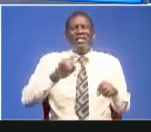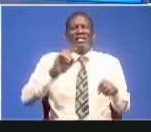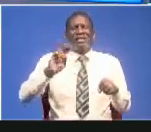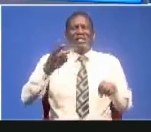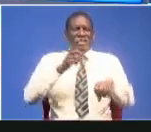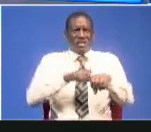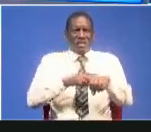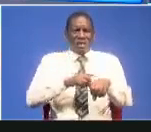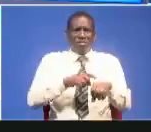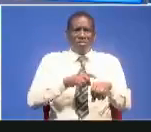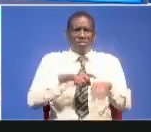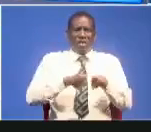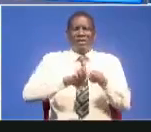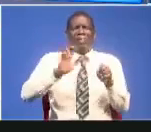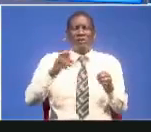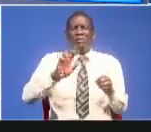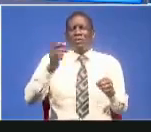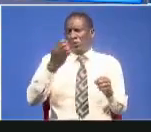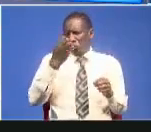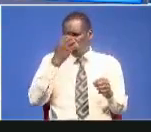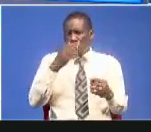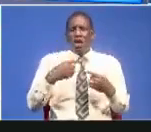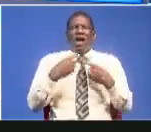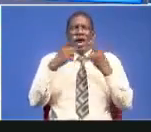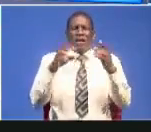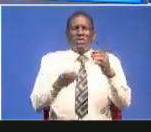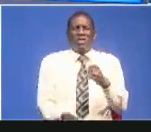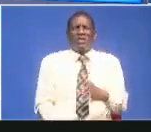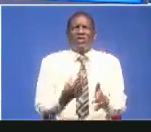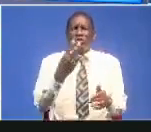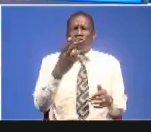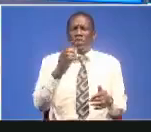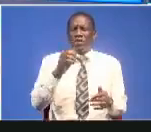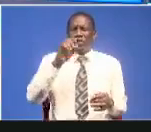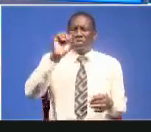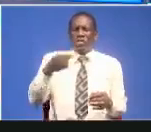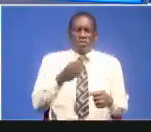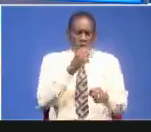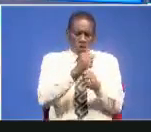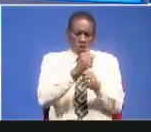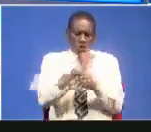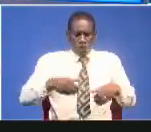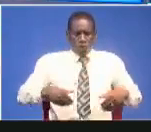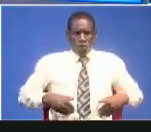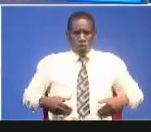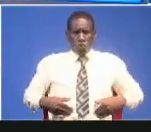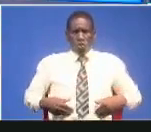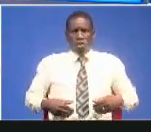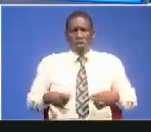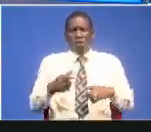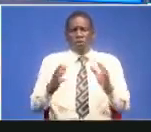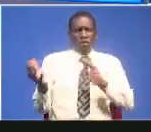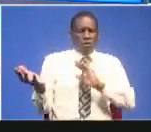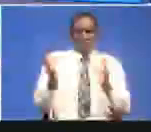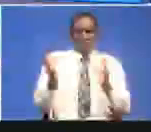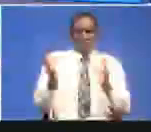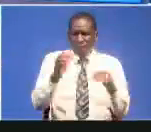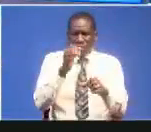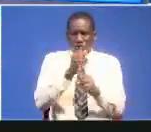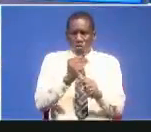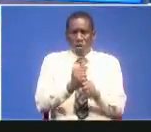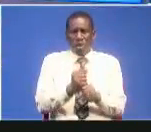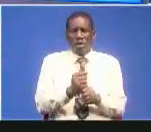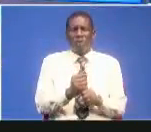tenure, President William Ruto announced the creation of 200,000 jobs for the youth under the Climate Works Mtaani